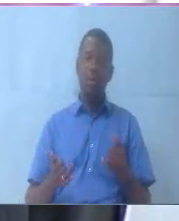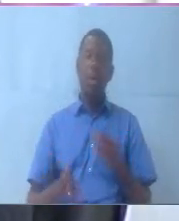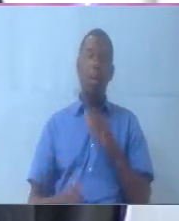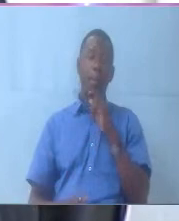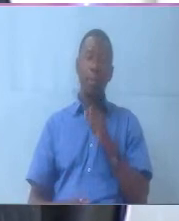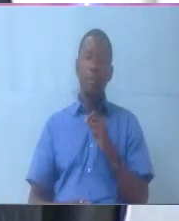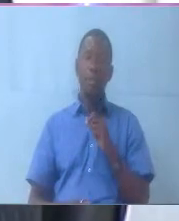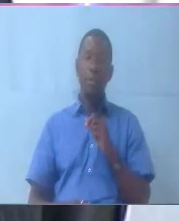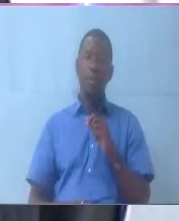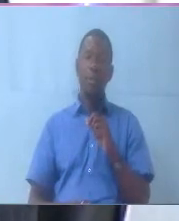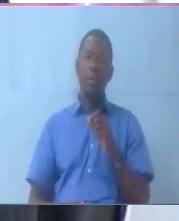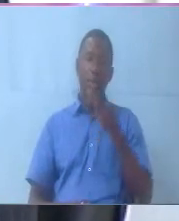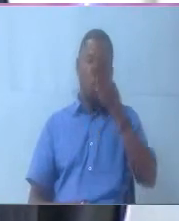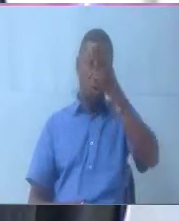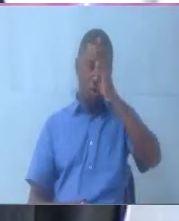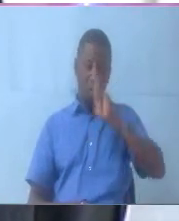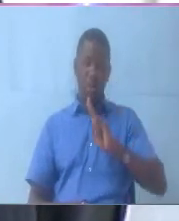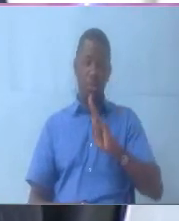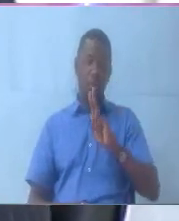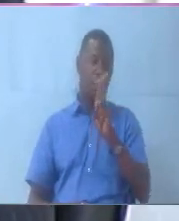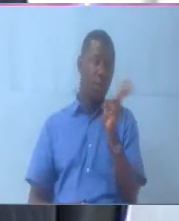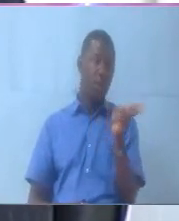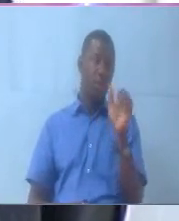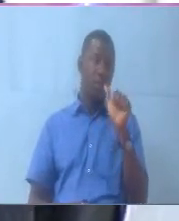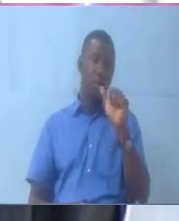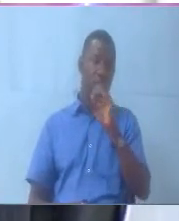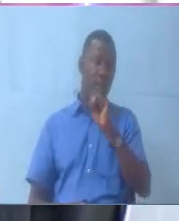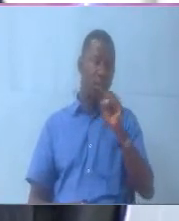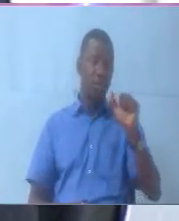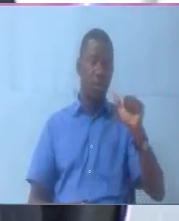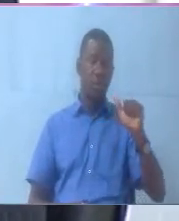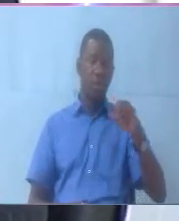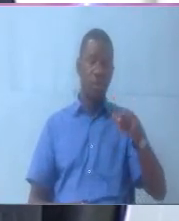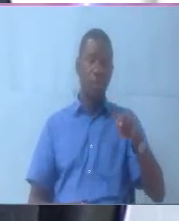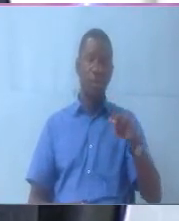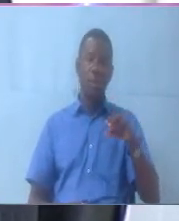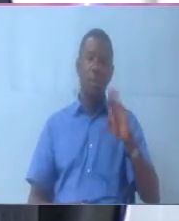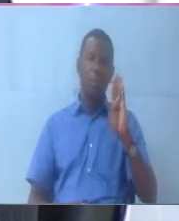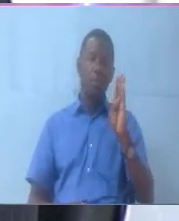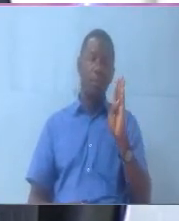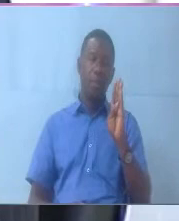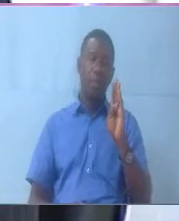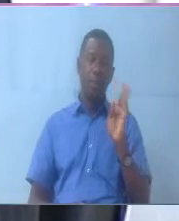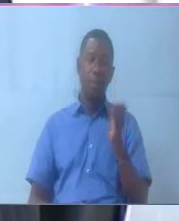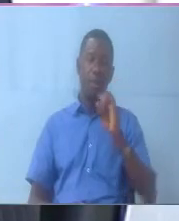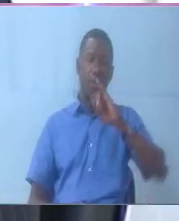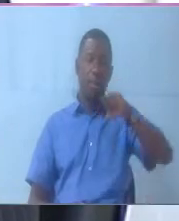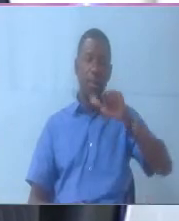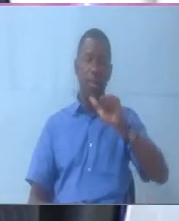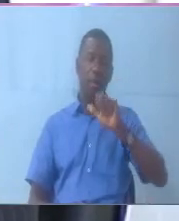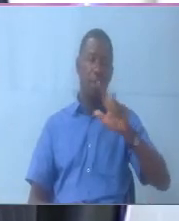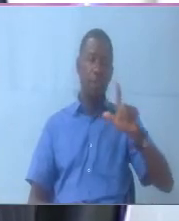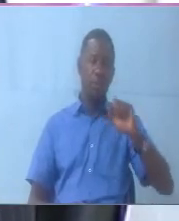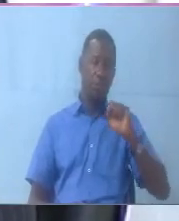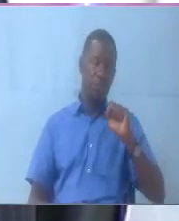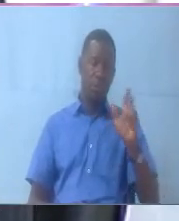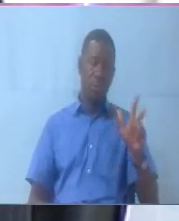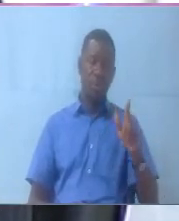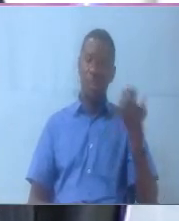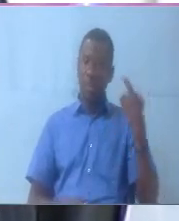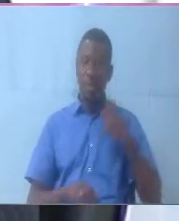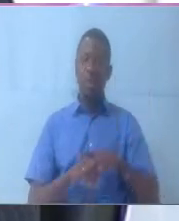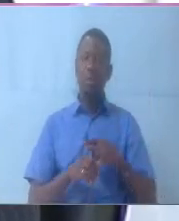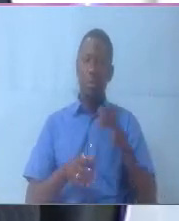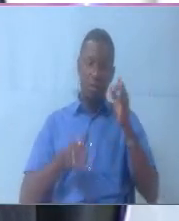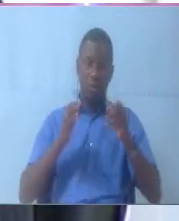Justice the Honorable Hassan B. Jallow. As a judge of the Supreme Court in 2003. Mketindrilale mwatinu Supreme Court 2003.